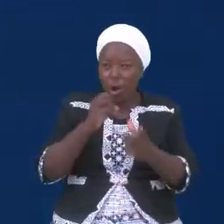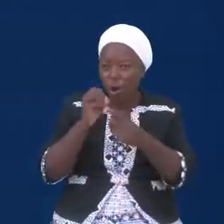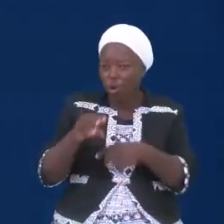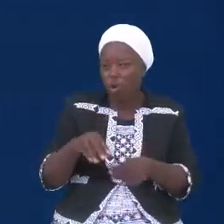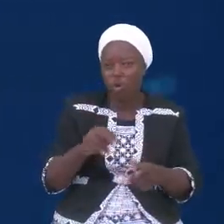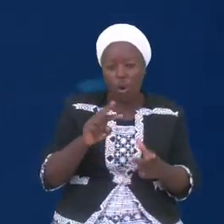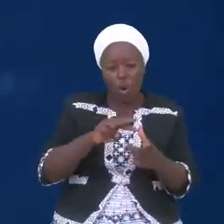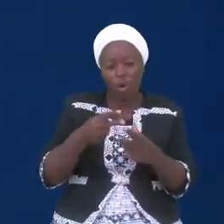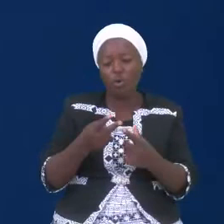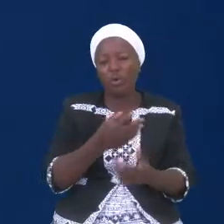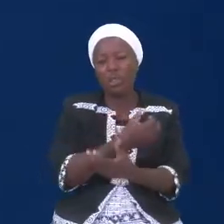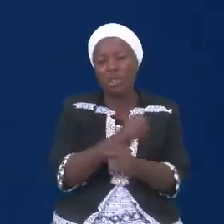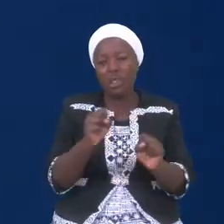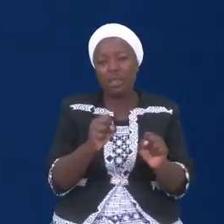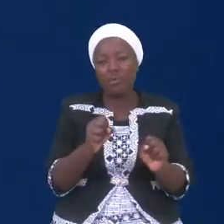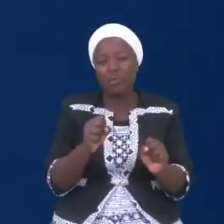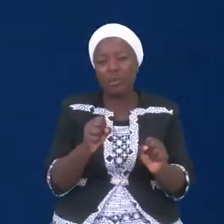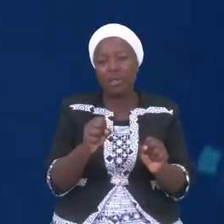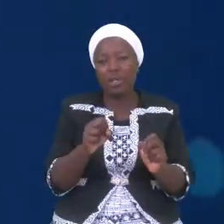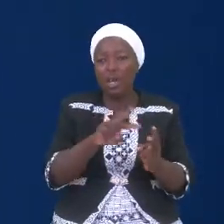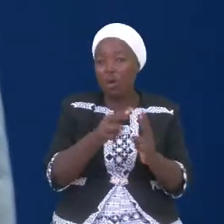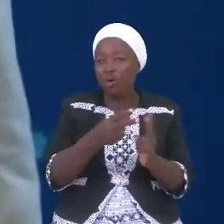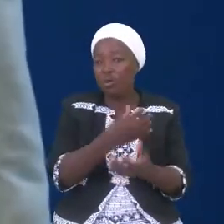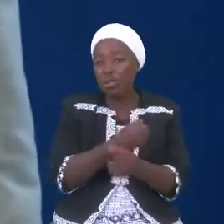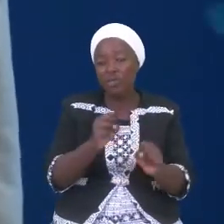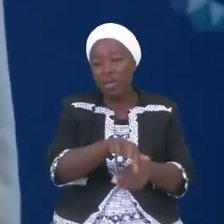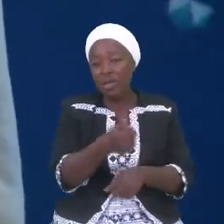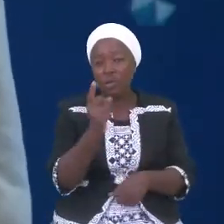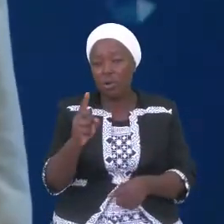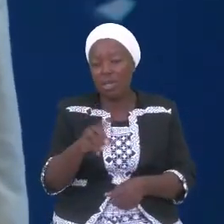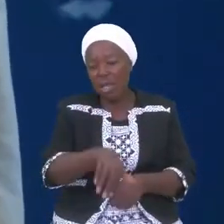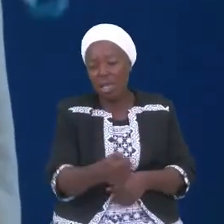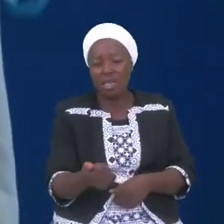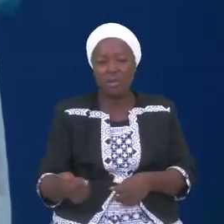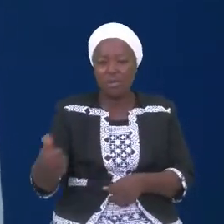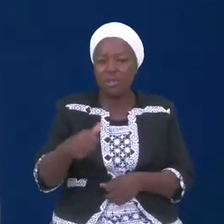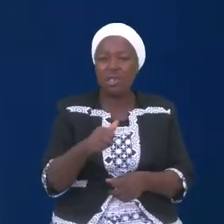save anyone, any other religion,